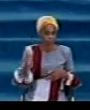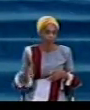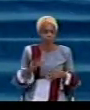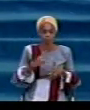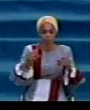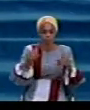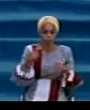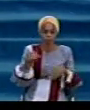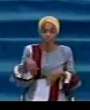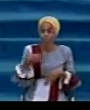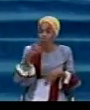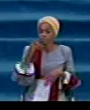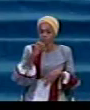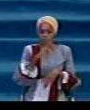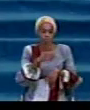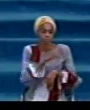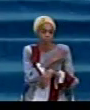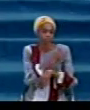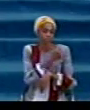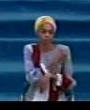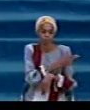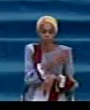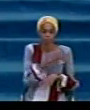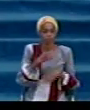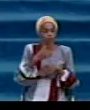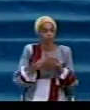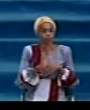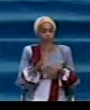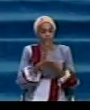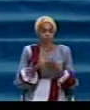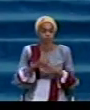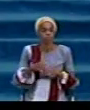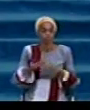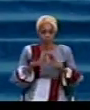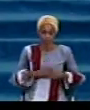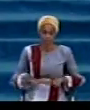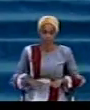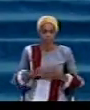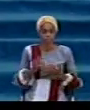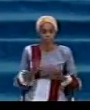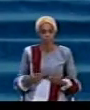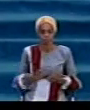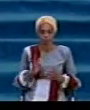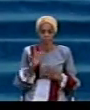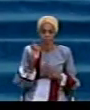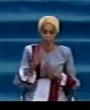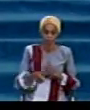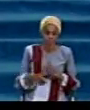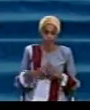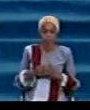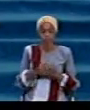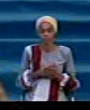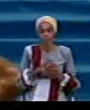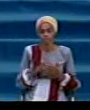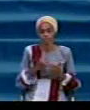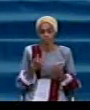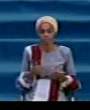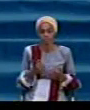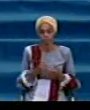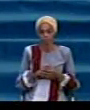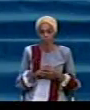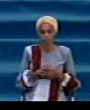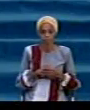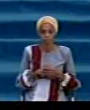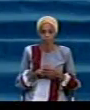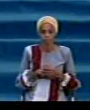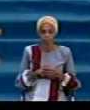calmed after I finished eating. So the pain persists. So they said, I have to still go and see the doctor. I should not do self-medication. So I